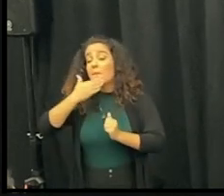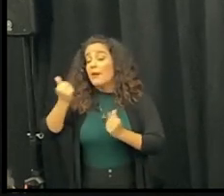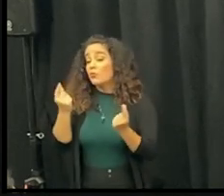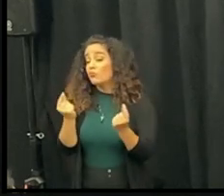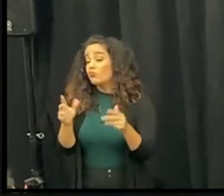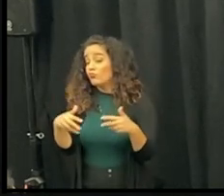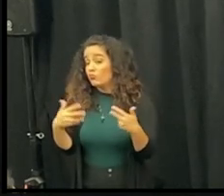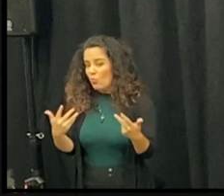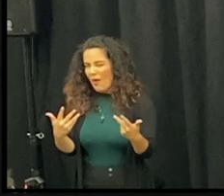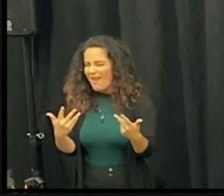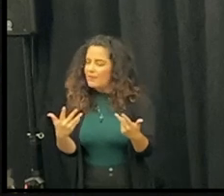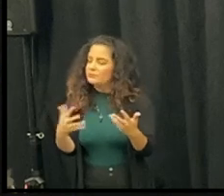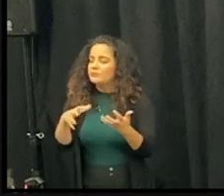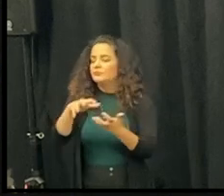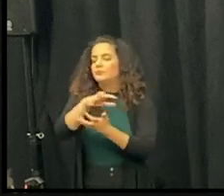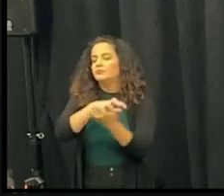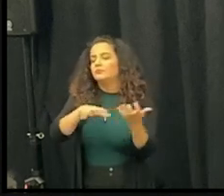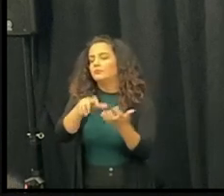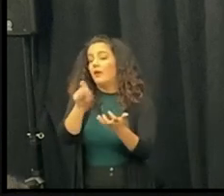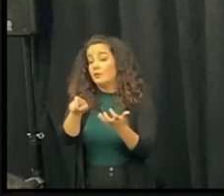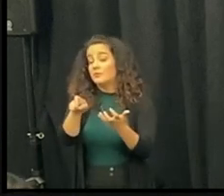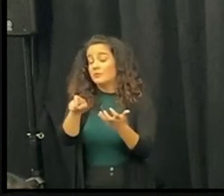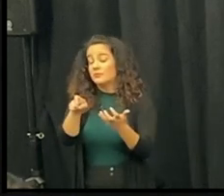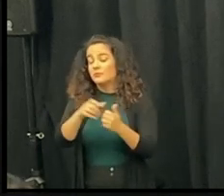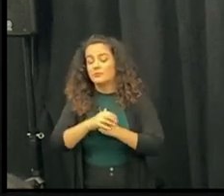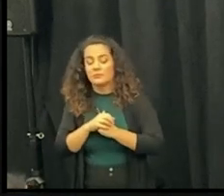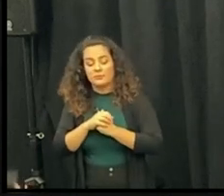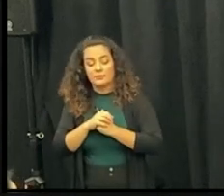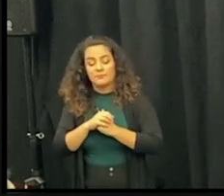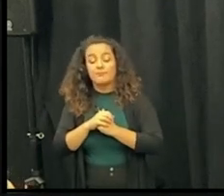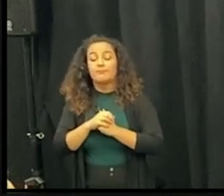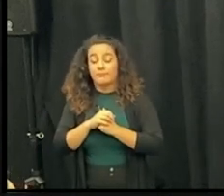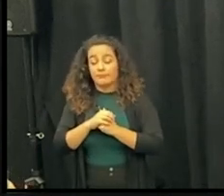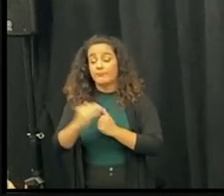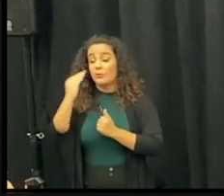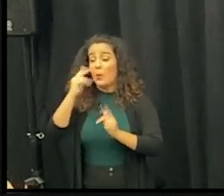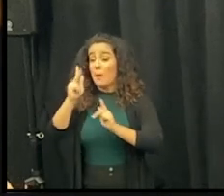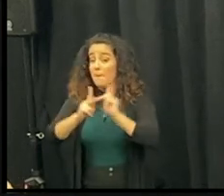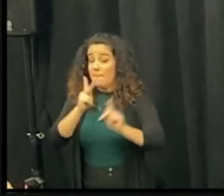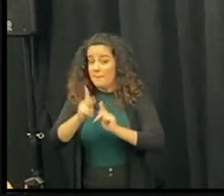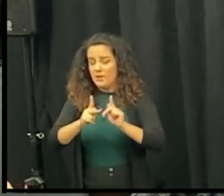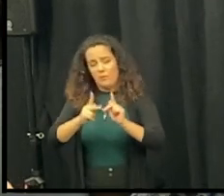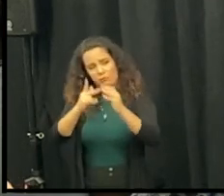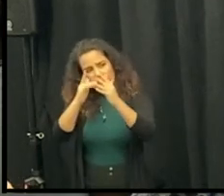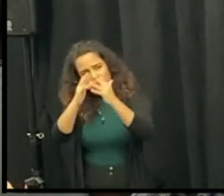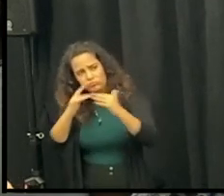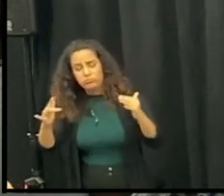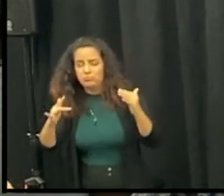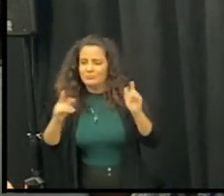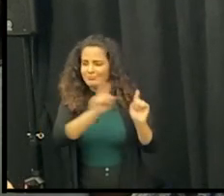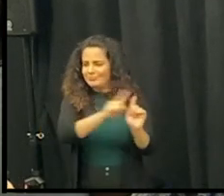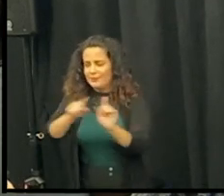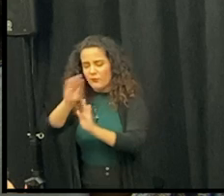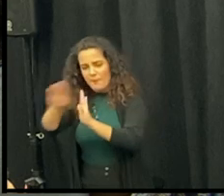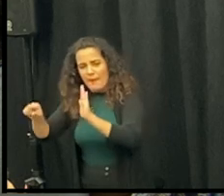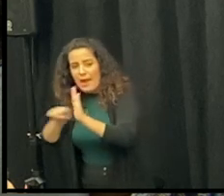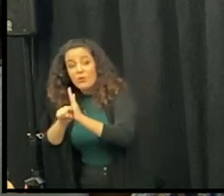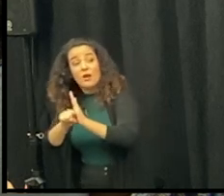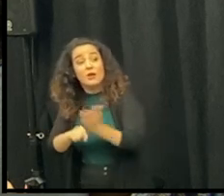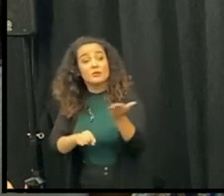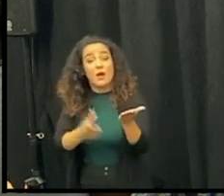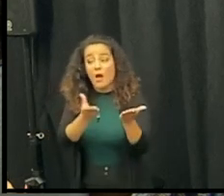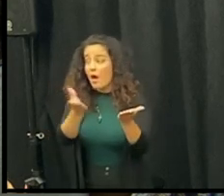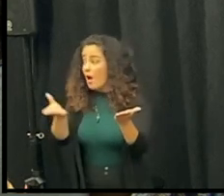little bit of fusion in our lives, like a little, you know, people with different backgrounds coming and making work together